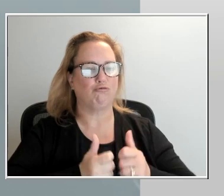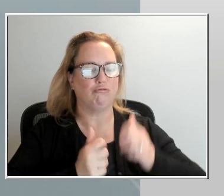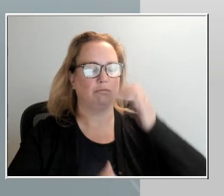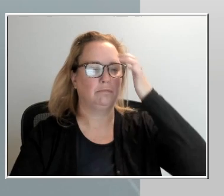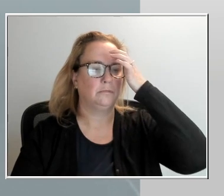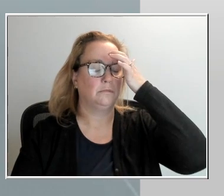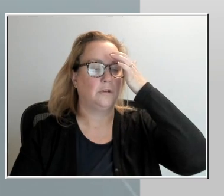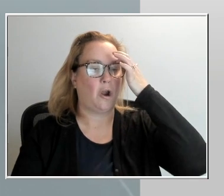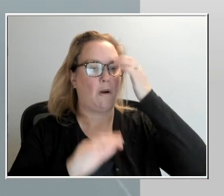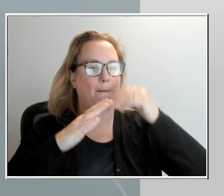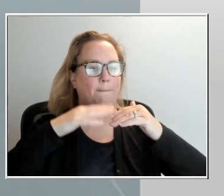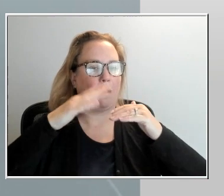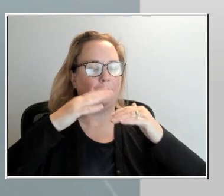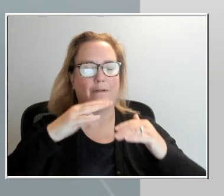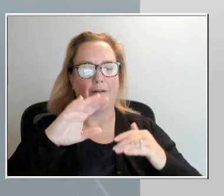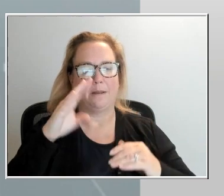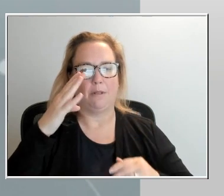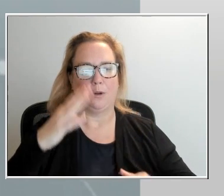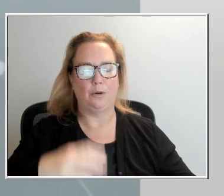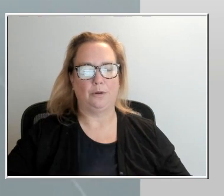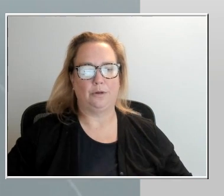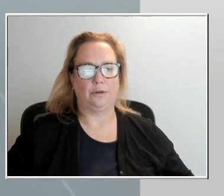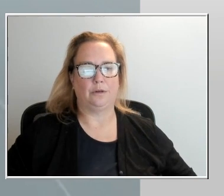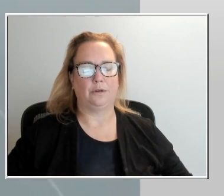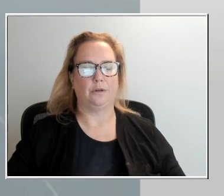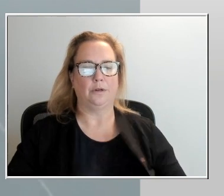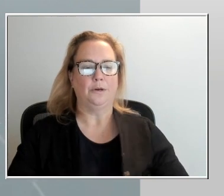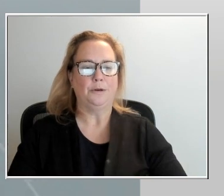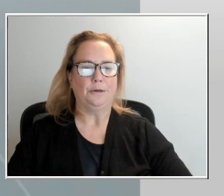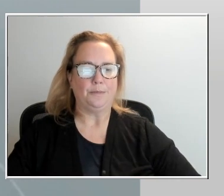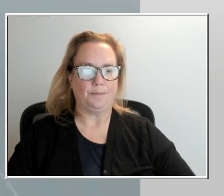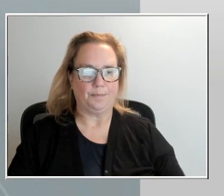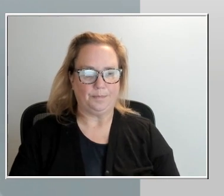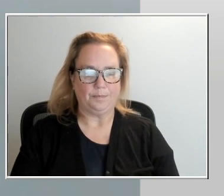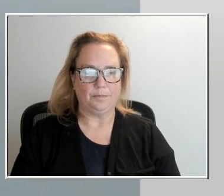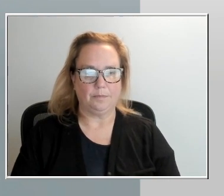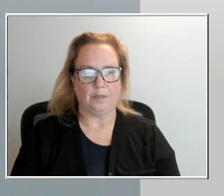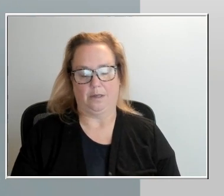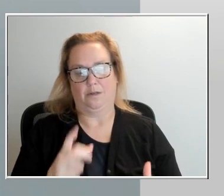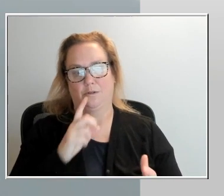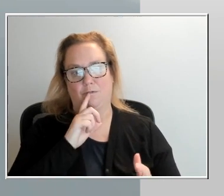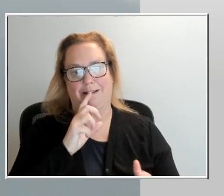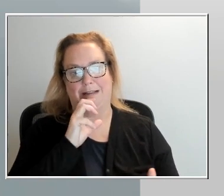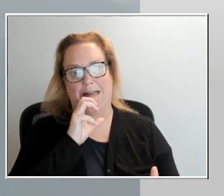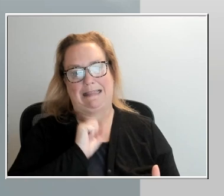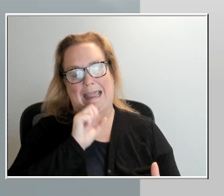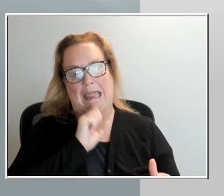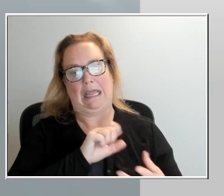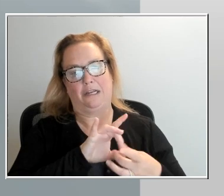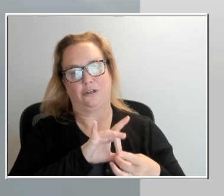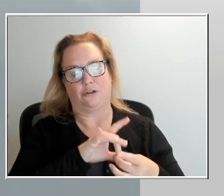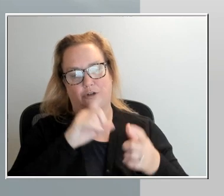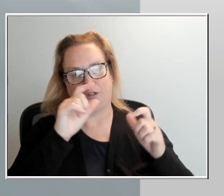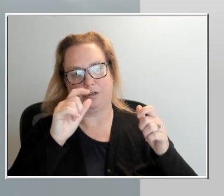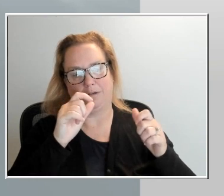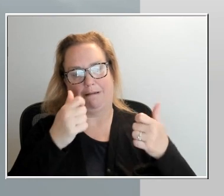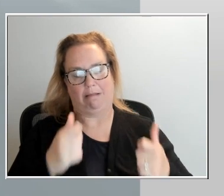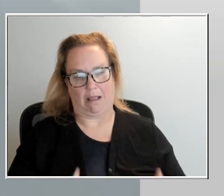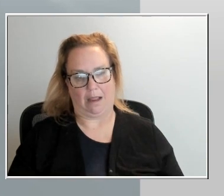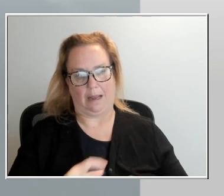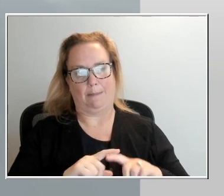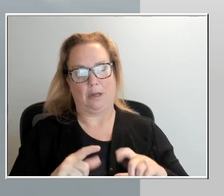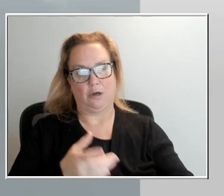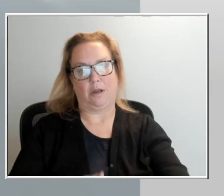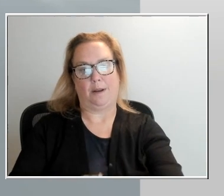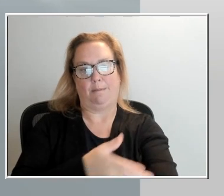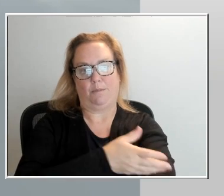So you can't, I guess I'm interpreting this as you can't really escape the age association decline, but you can get improvement after a